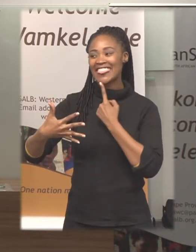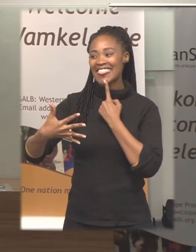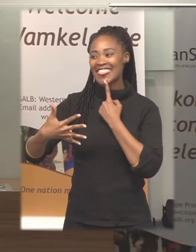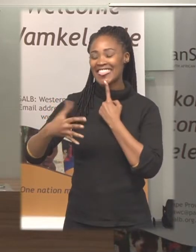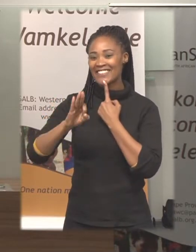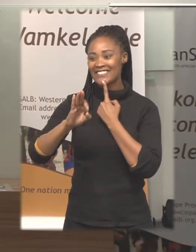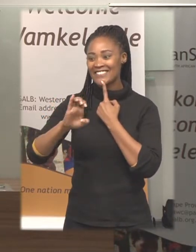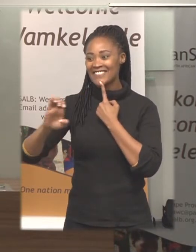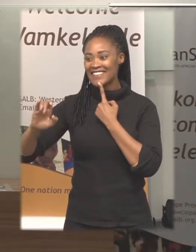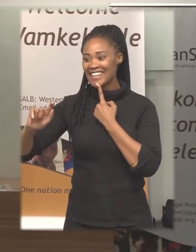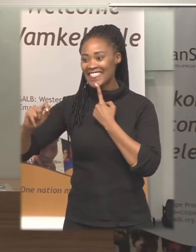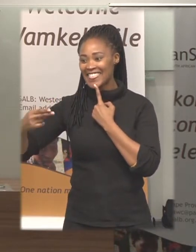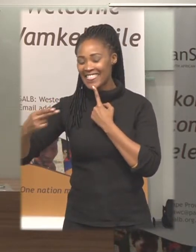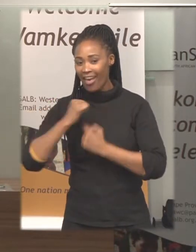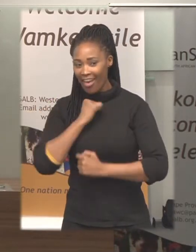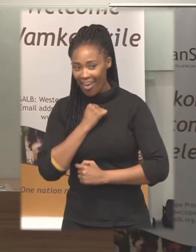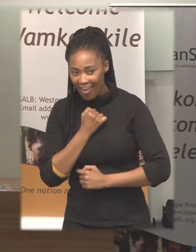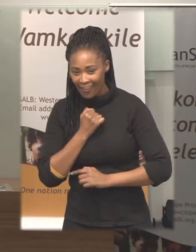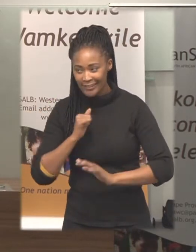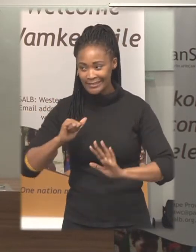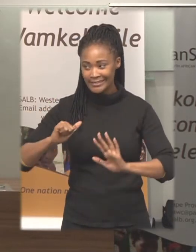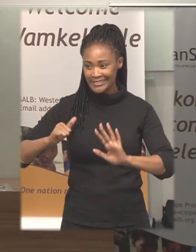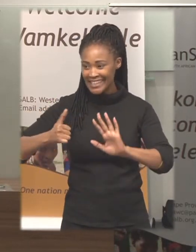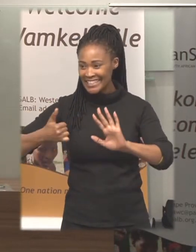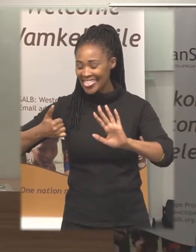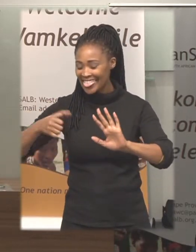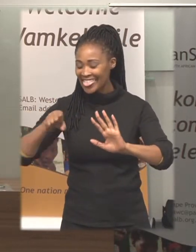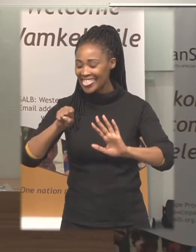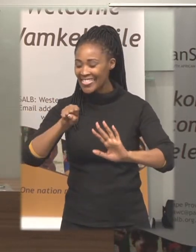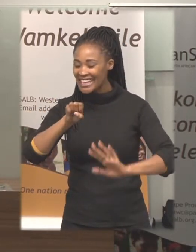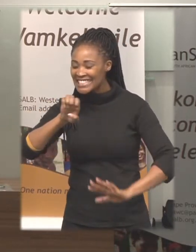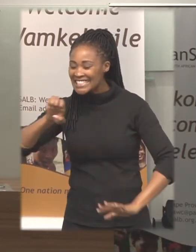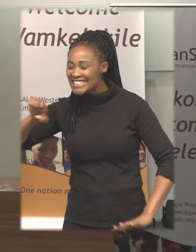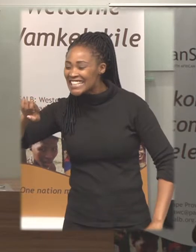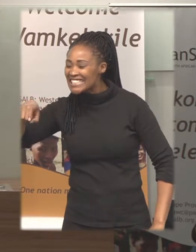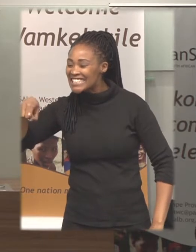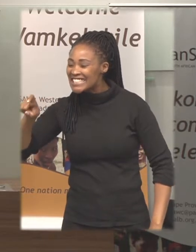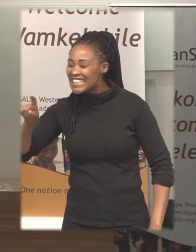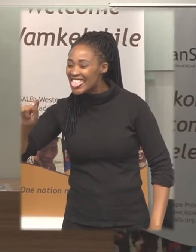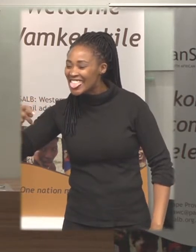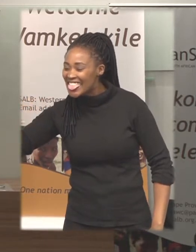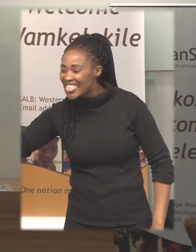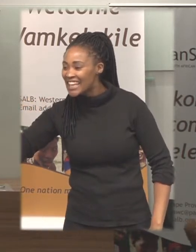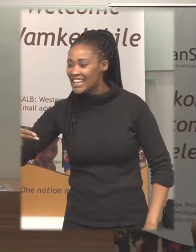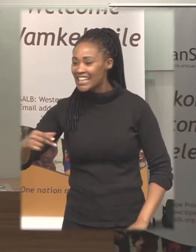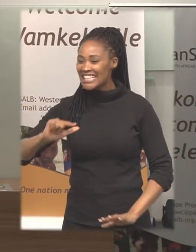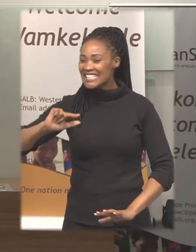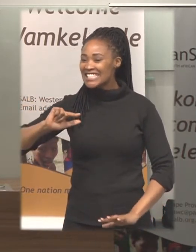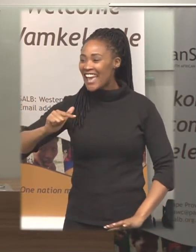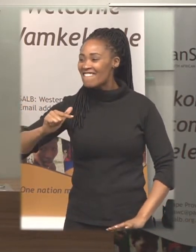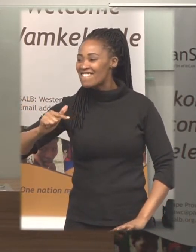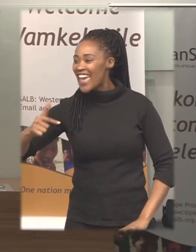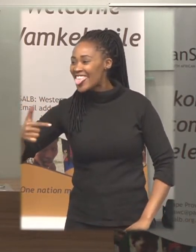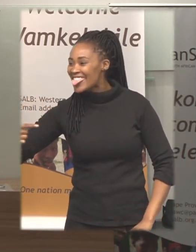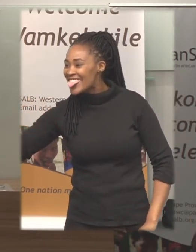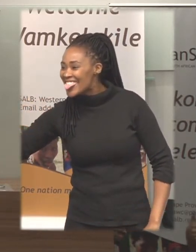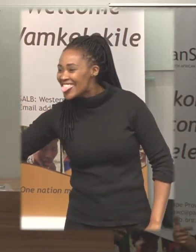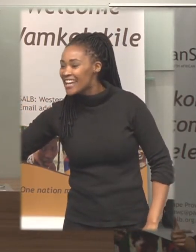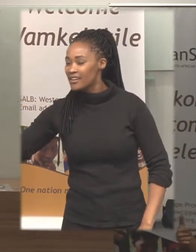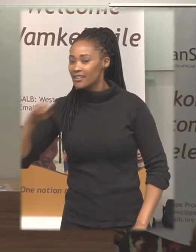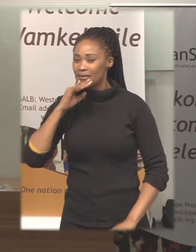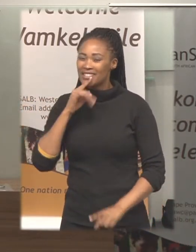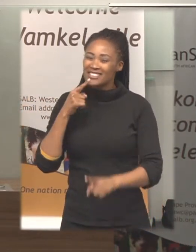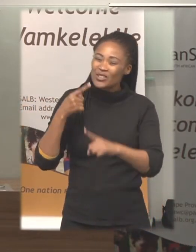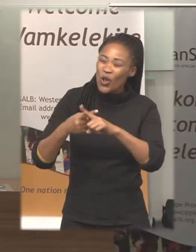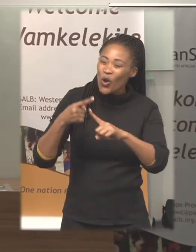5th, 6th, 7th. Okay, so the vowel sounds that the child are using are coming from his isiXhosa